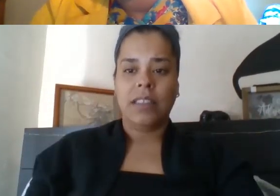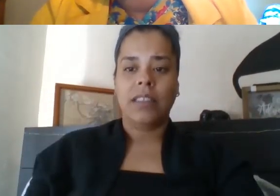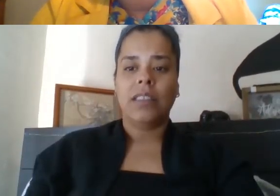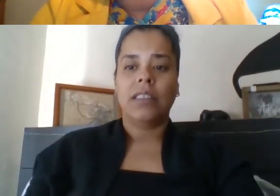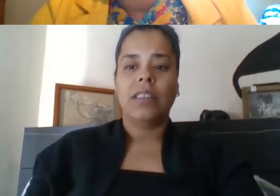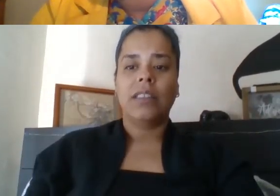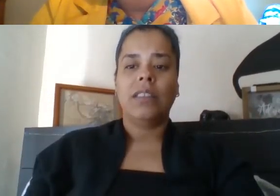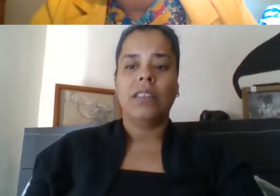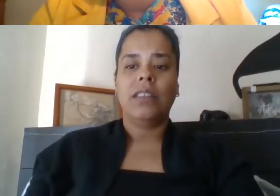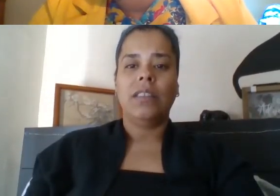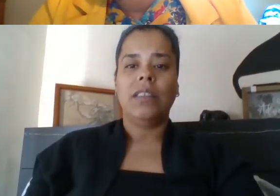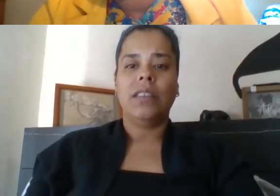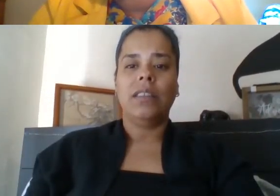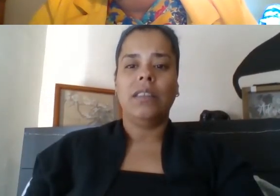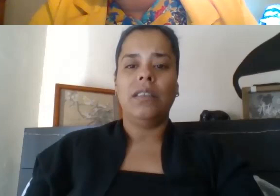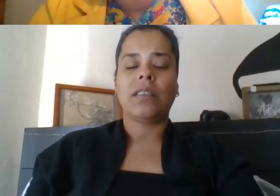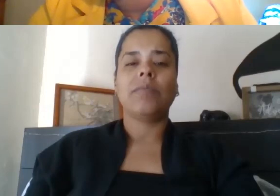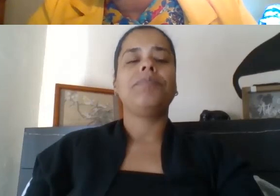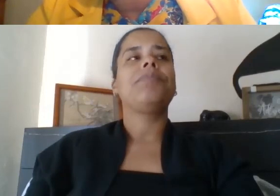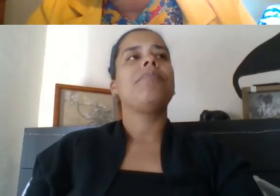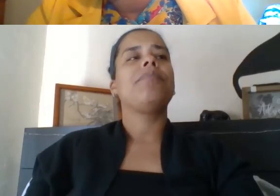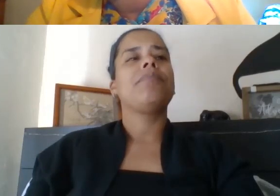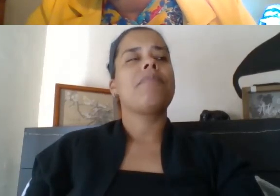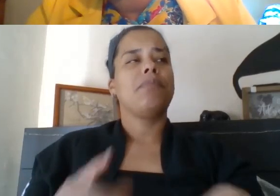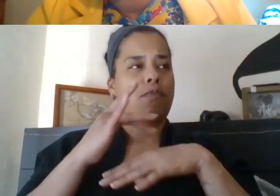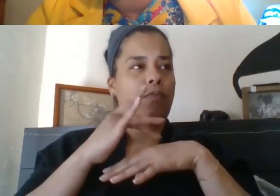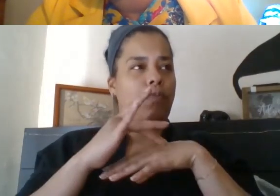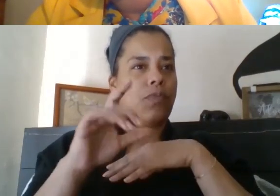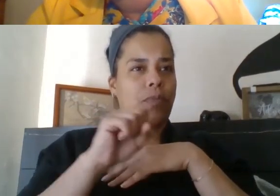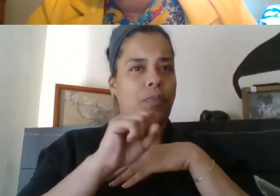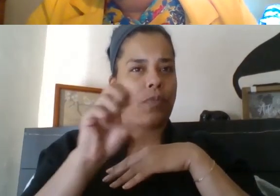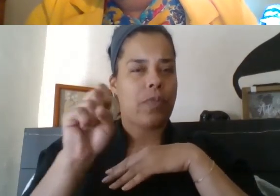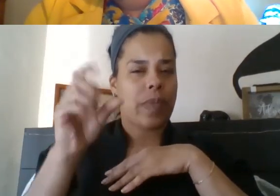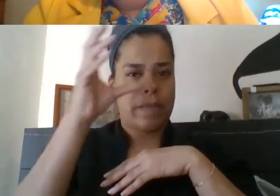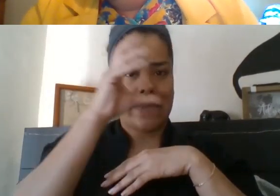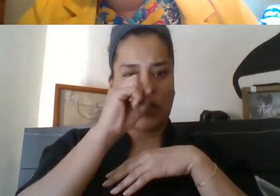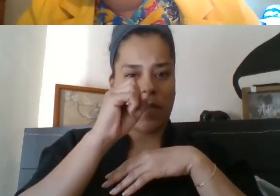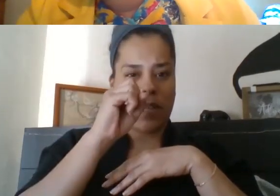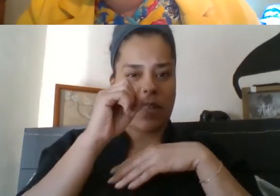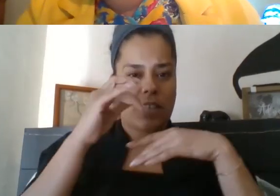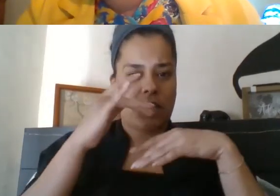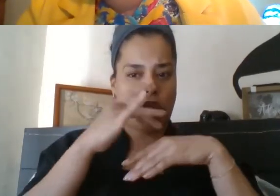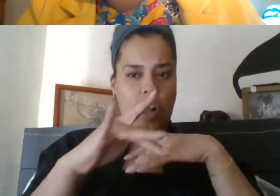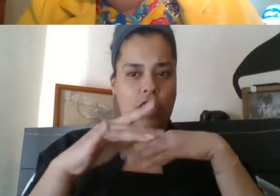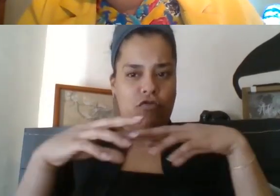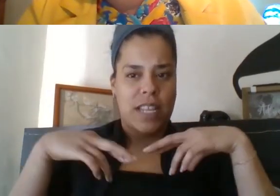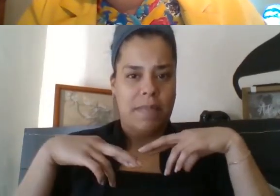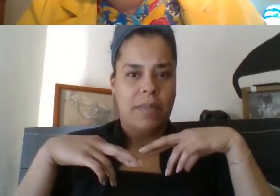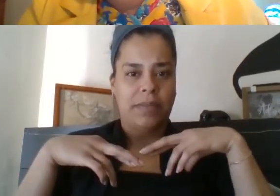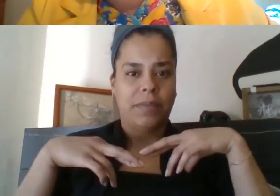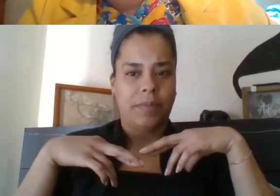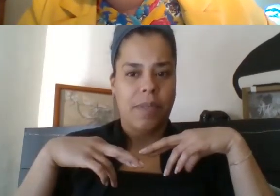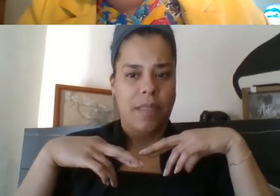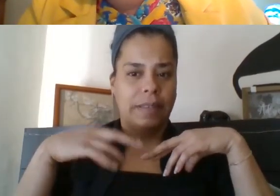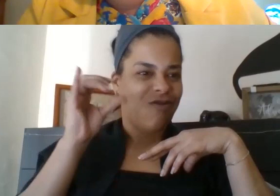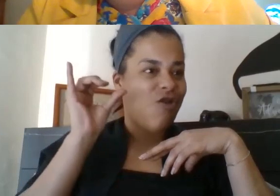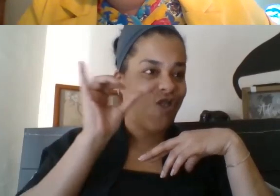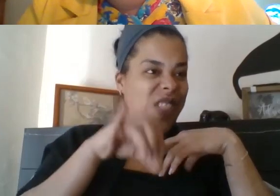You got early Social Security, I'm assuming that's early retirement. So that is SSD.